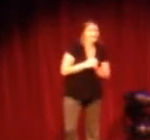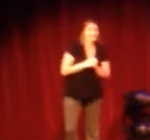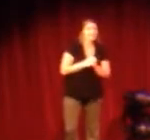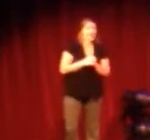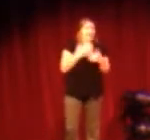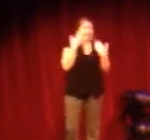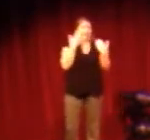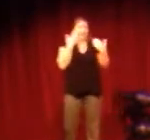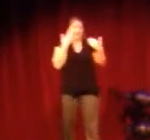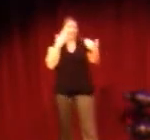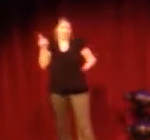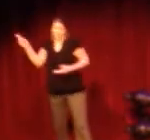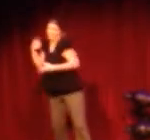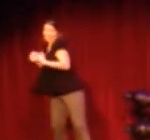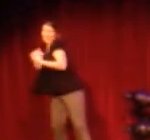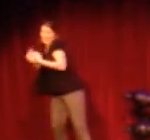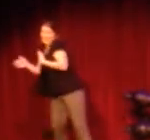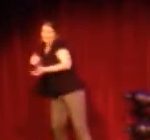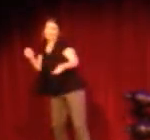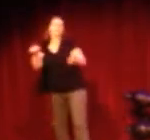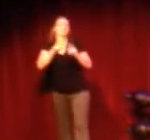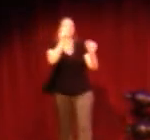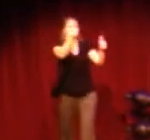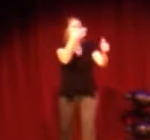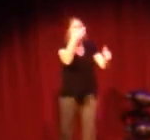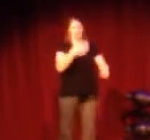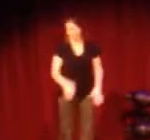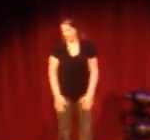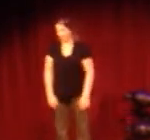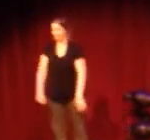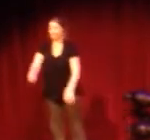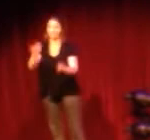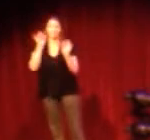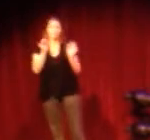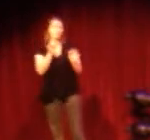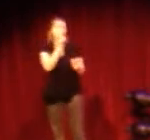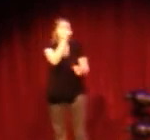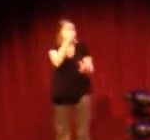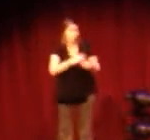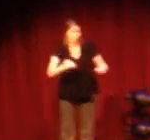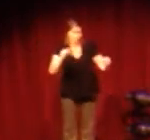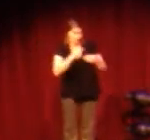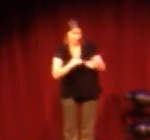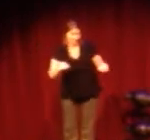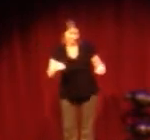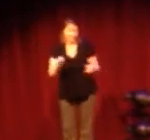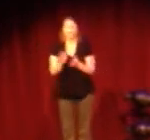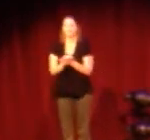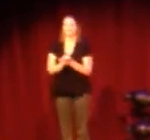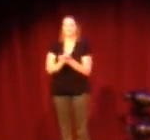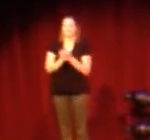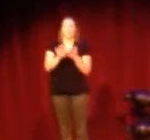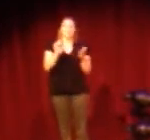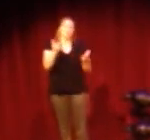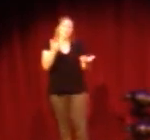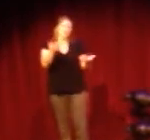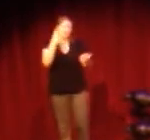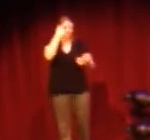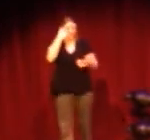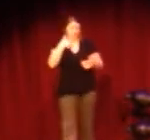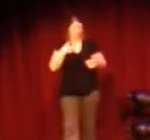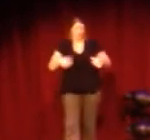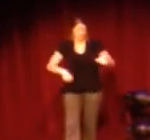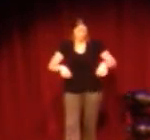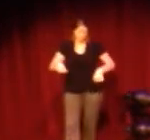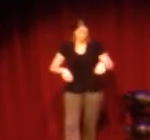I don't know what she's saying either, but thank you very much. So, true story. This isn't, you know, it's going to sound like I'm bragging, but I'm not. It's